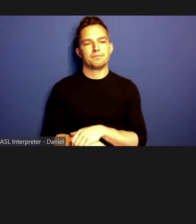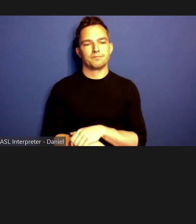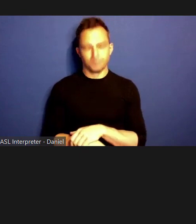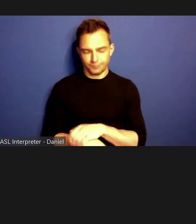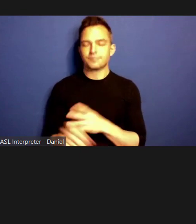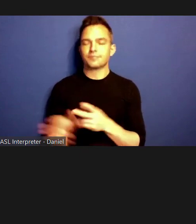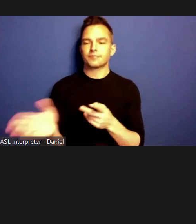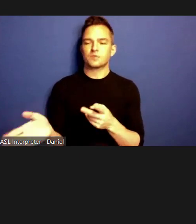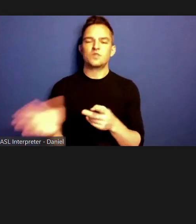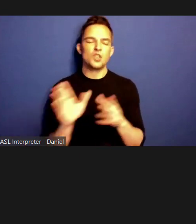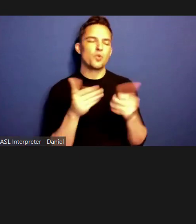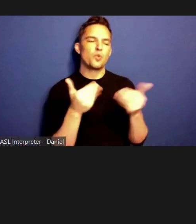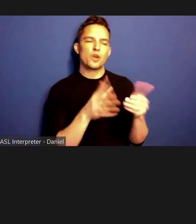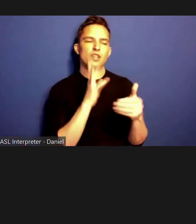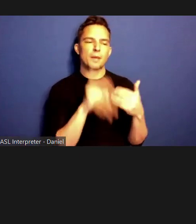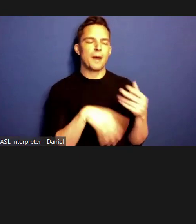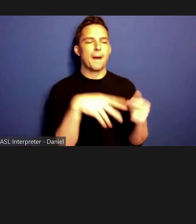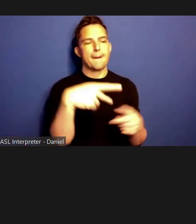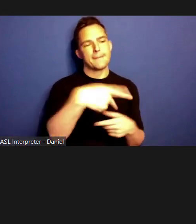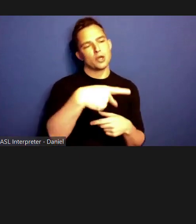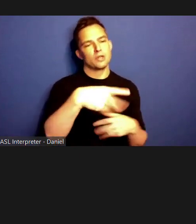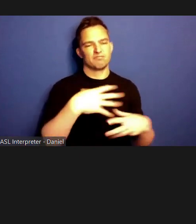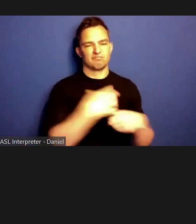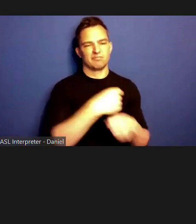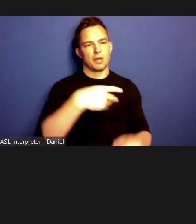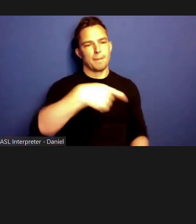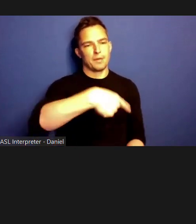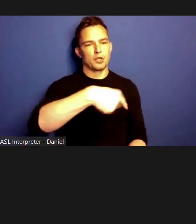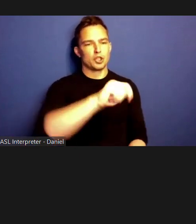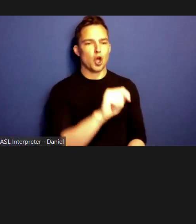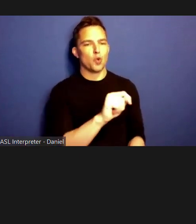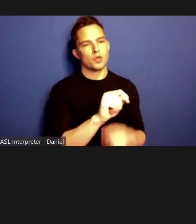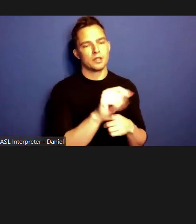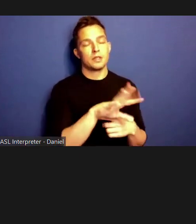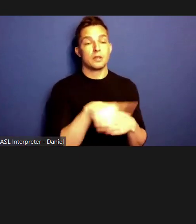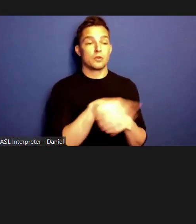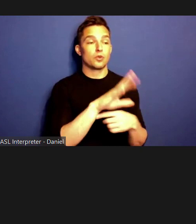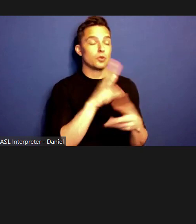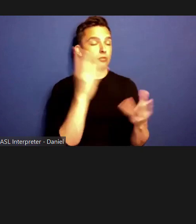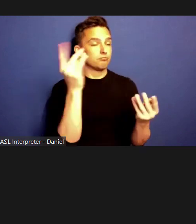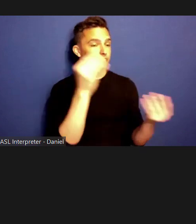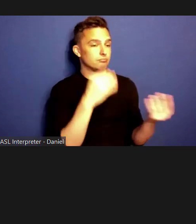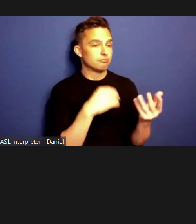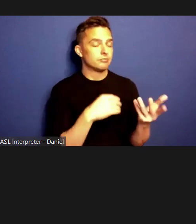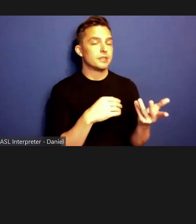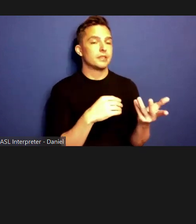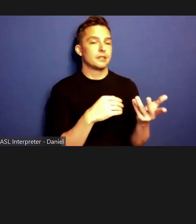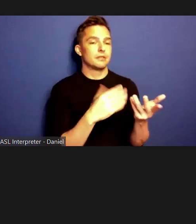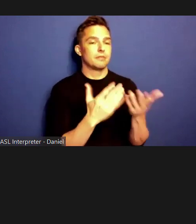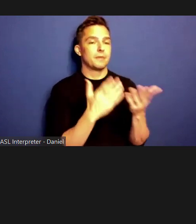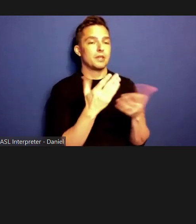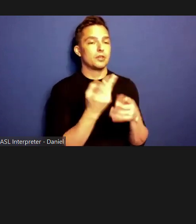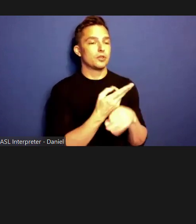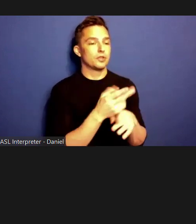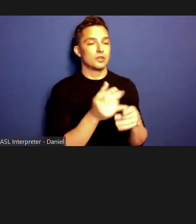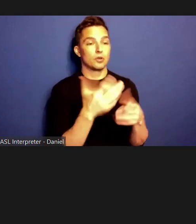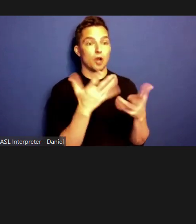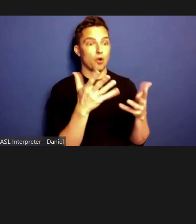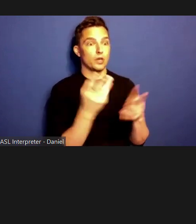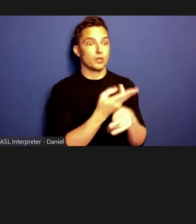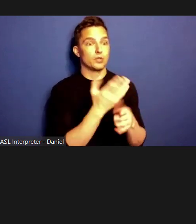So let's do that. Let's talk about pure tone screening for those of you who may be considering this or may already be using